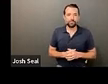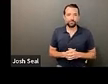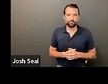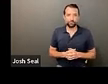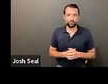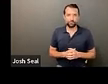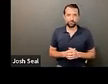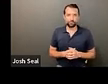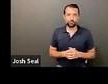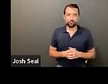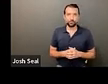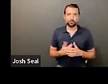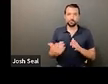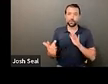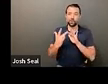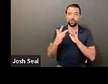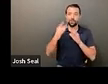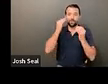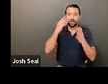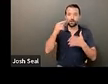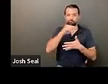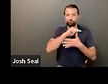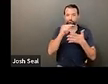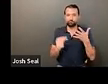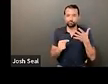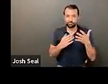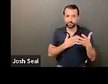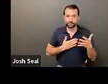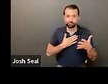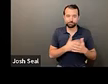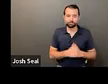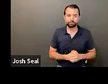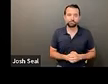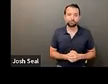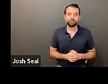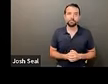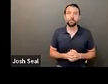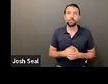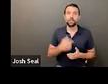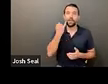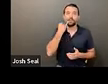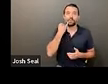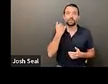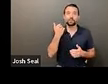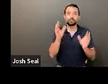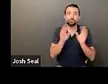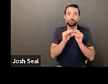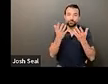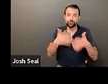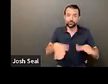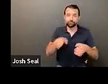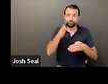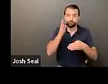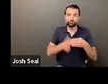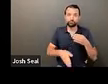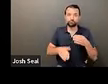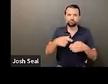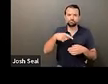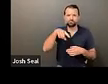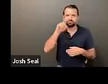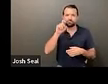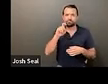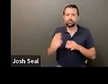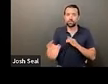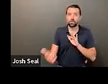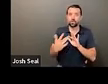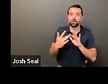information. I'm going to share it again. But if you have any questions or comments after the fact, if you want to reach out with, you know, if you just need us for anything,